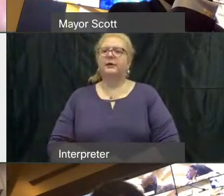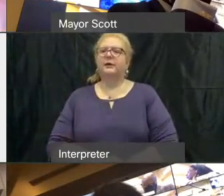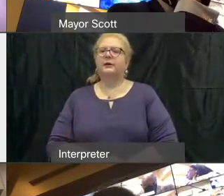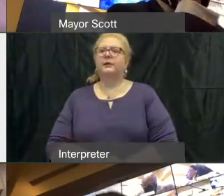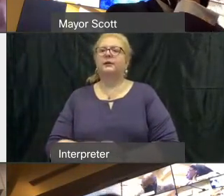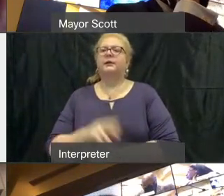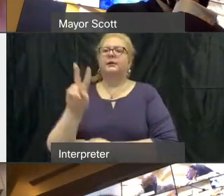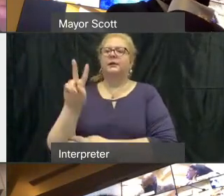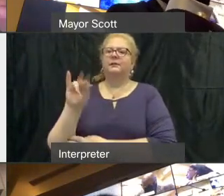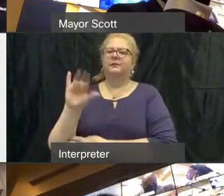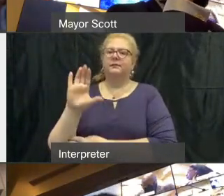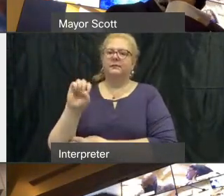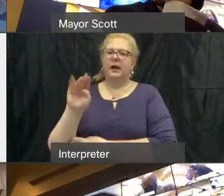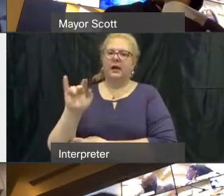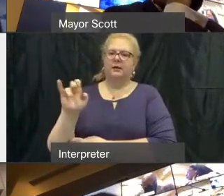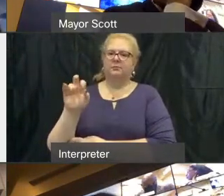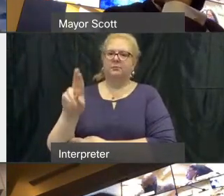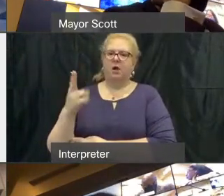Vice Mayor Hines.